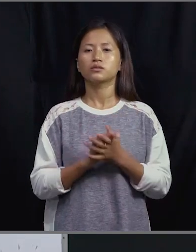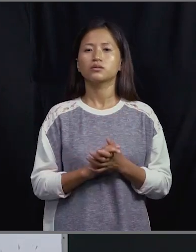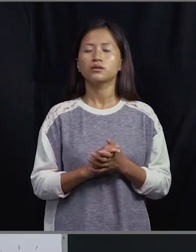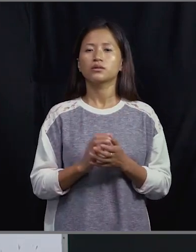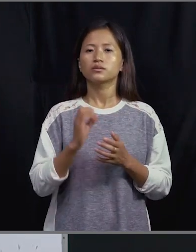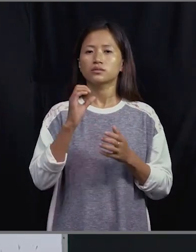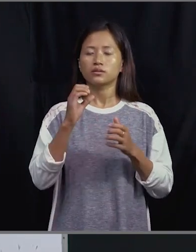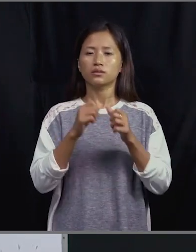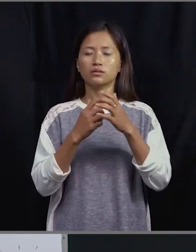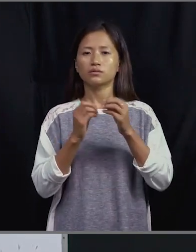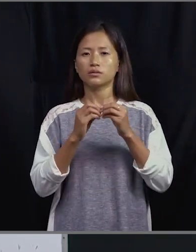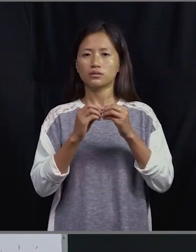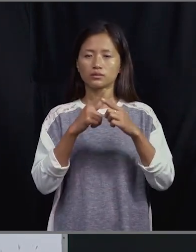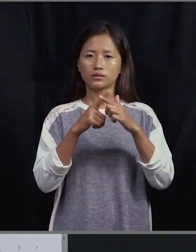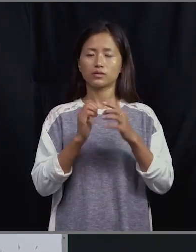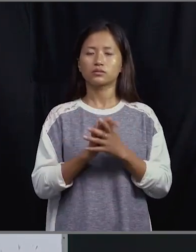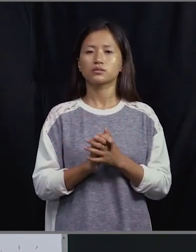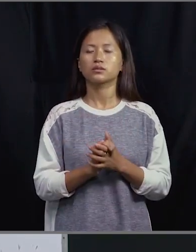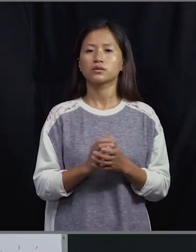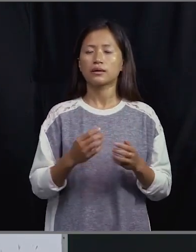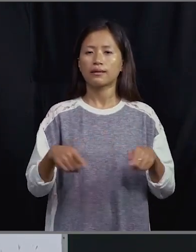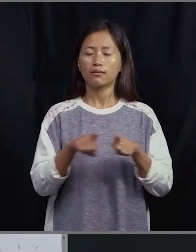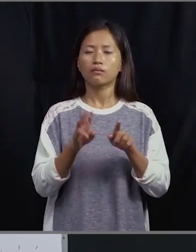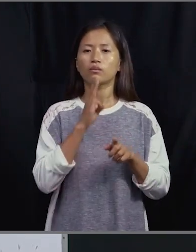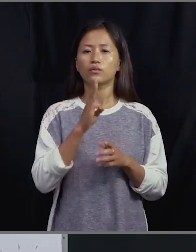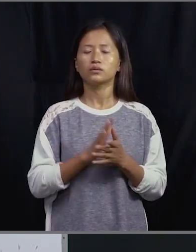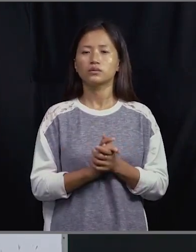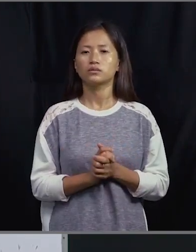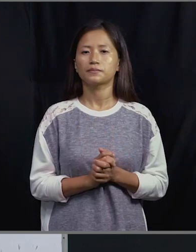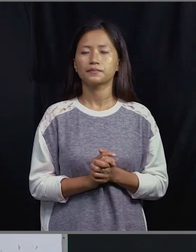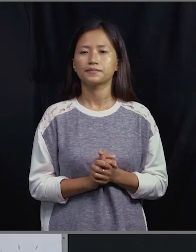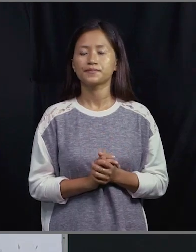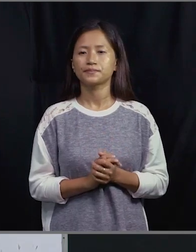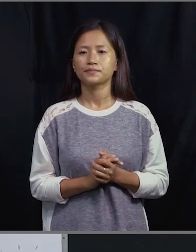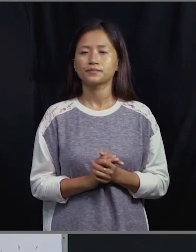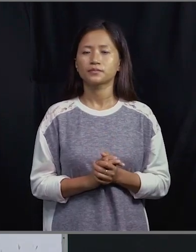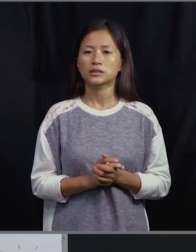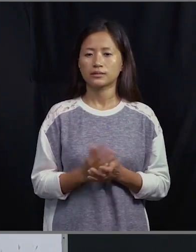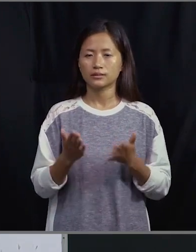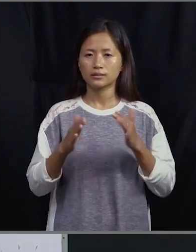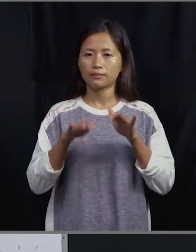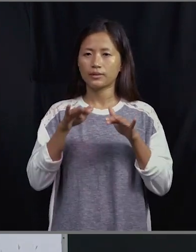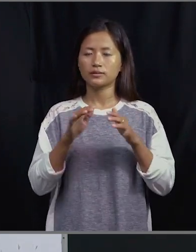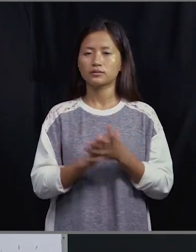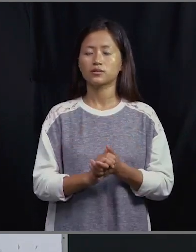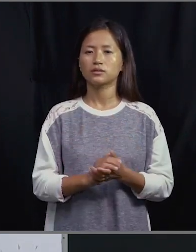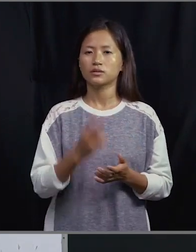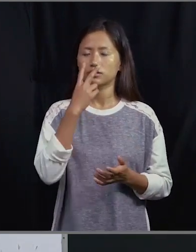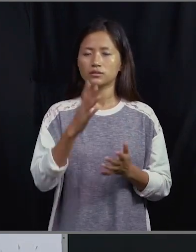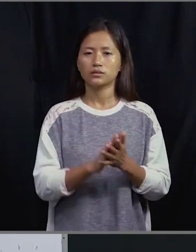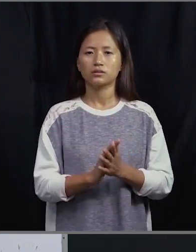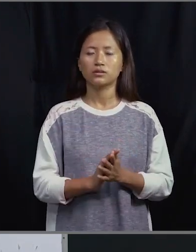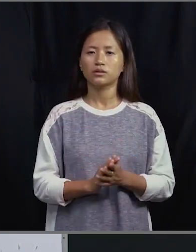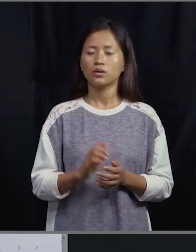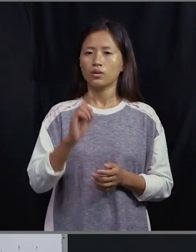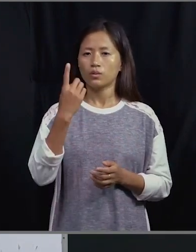carbon dioxide and water. Now, is this balanced? Let us check. Carbon we